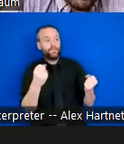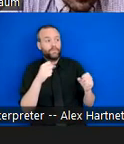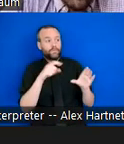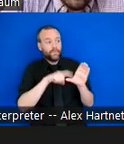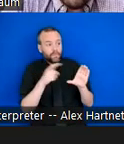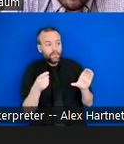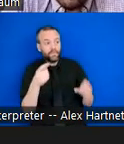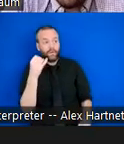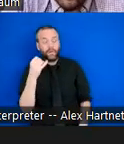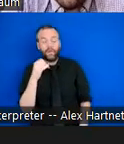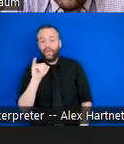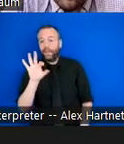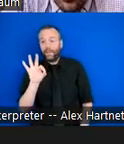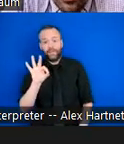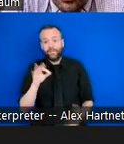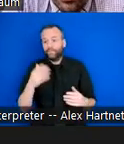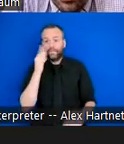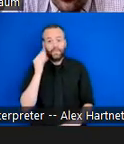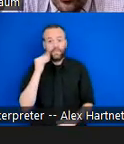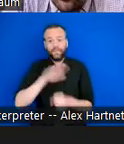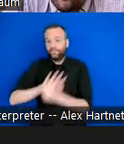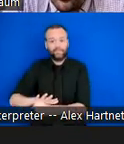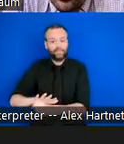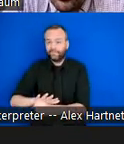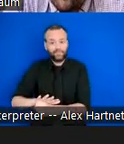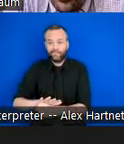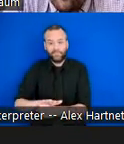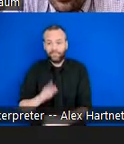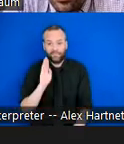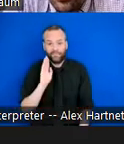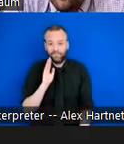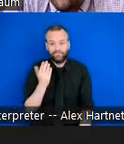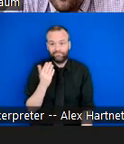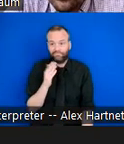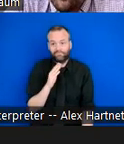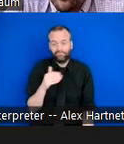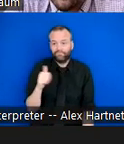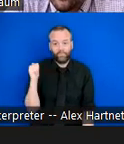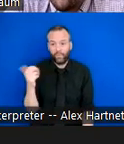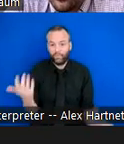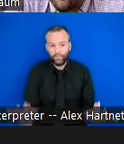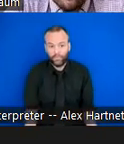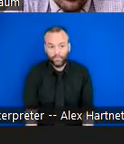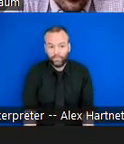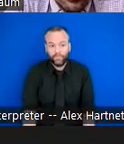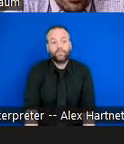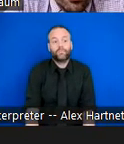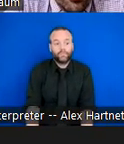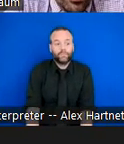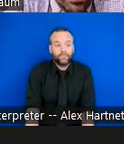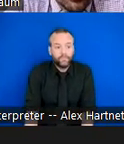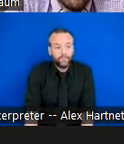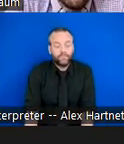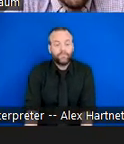LGBTQ plus youth experience greater school connectedness, greater appreciation for diversity, feel supported in coming out as